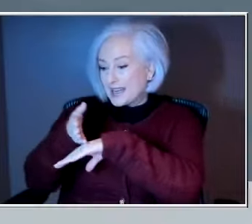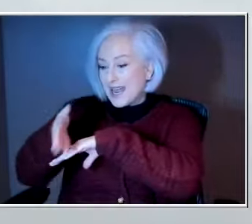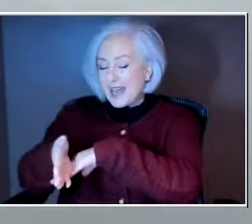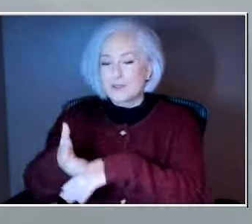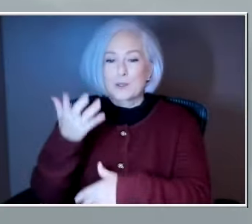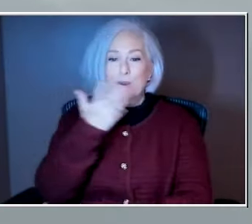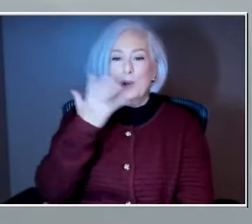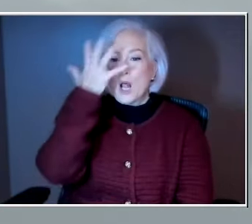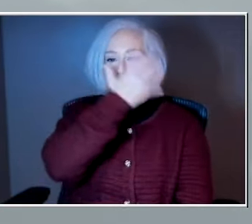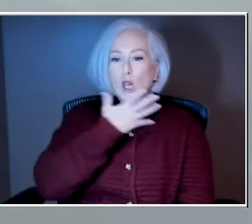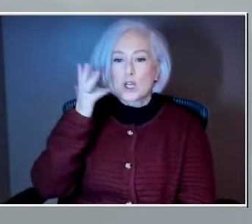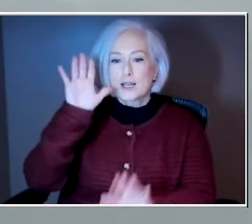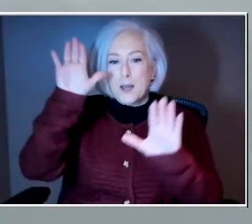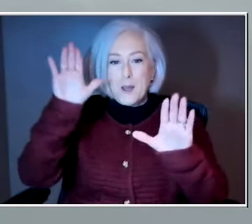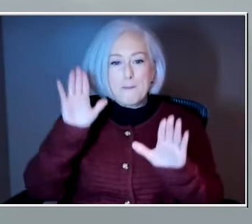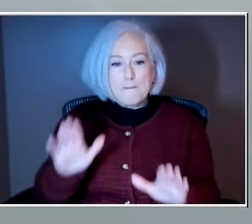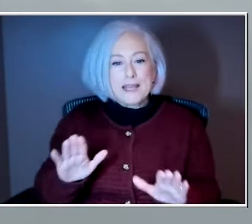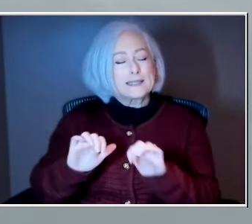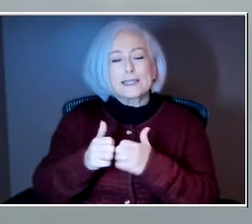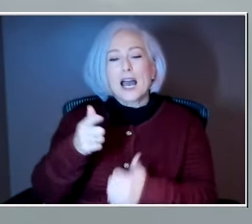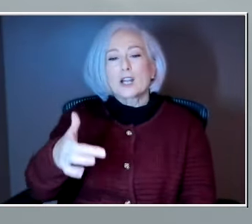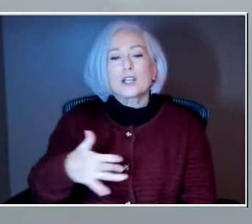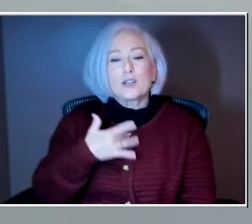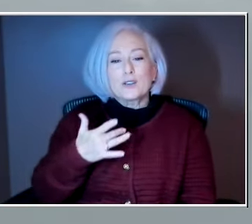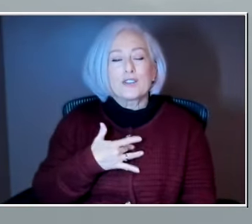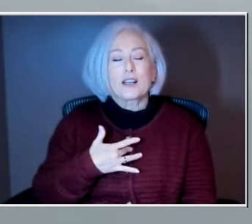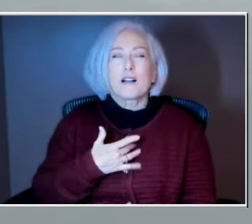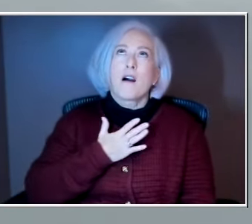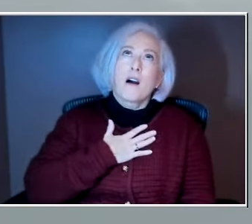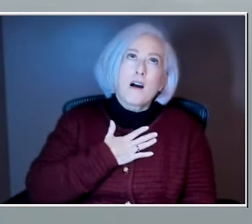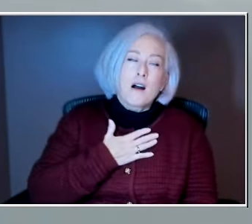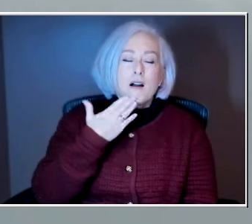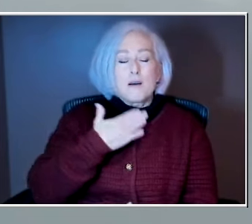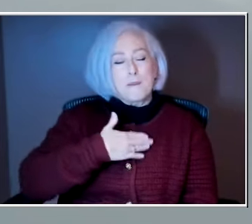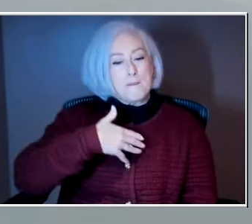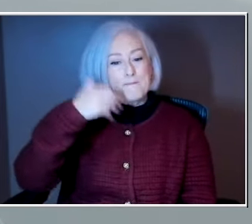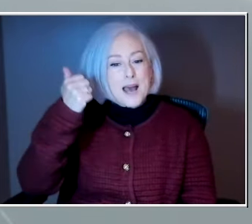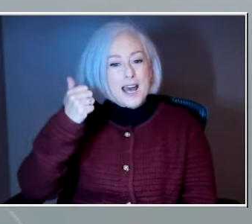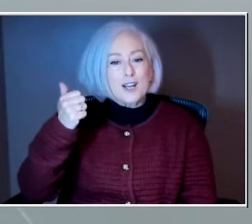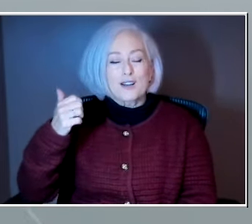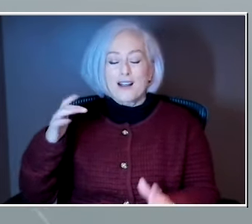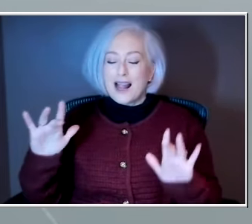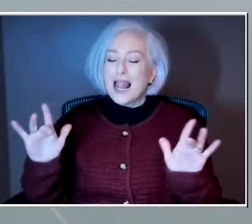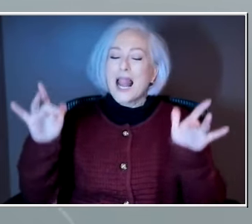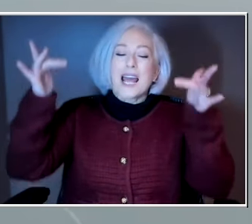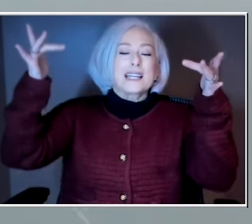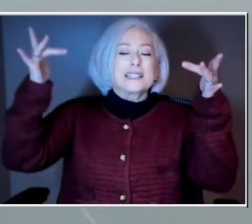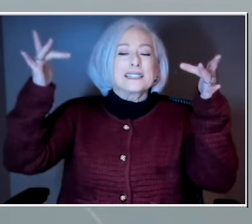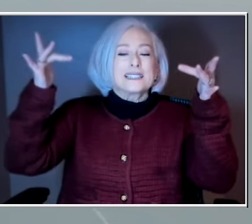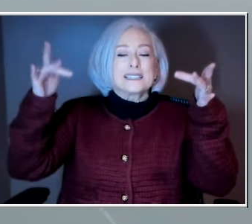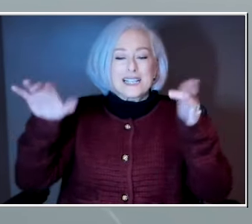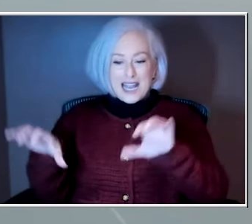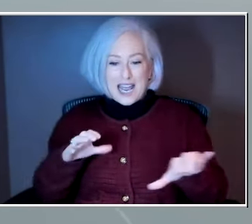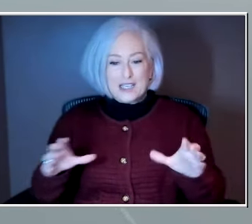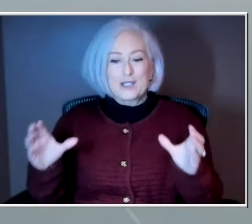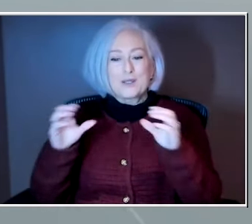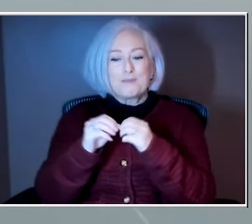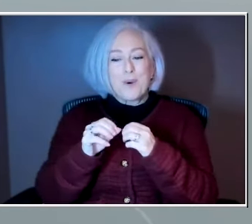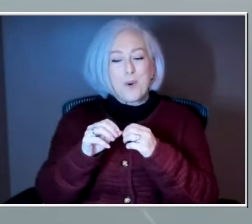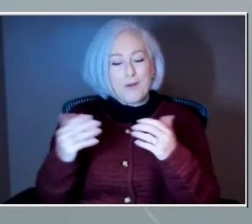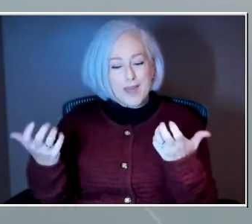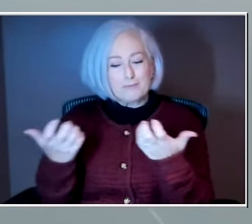I'm feeling so much better. I feel so much lighter. I feel like I can do so many more things that I should be able to do for my age. I felt that my weight was really